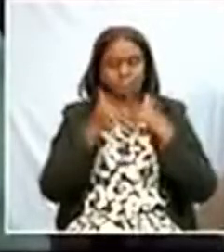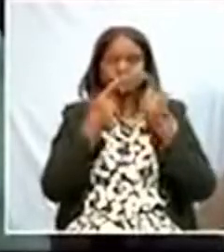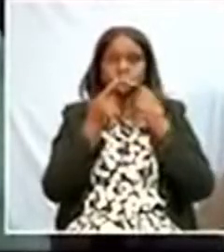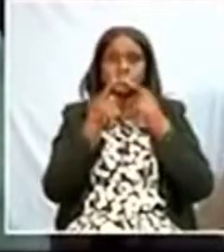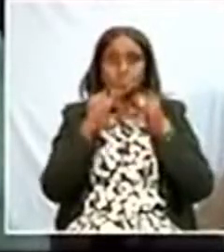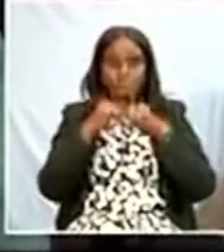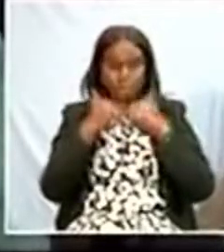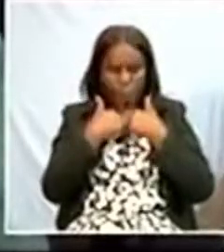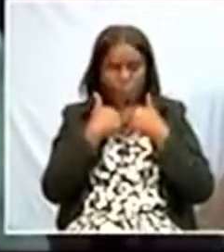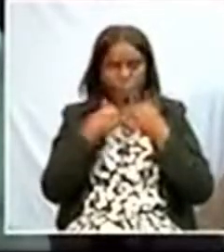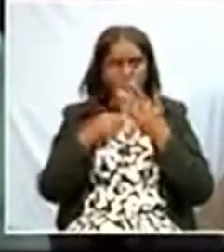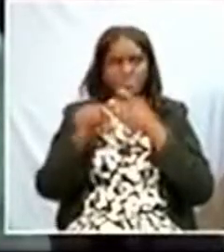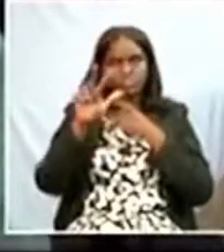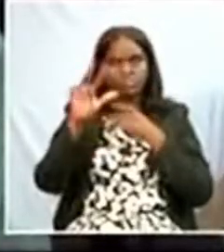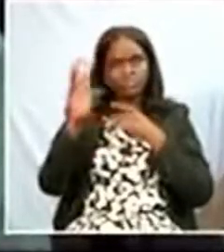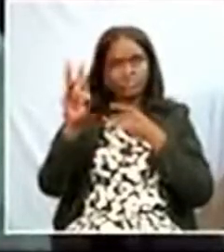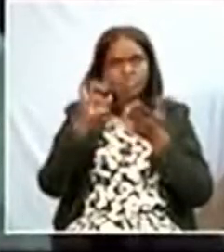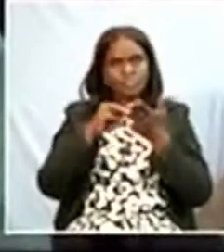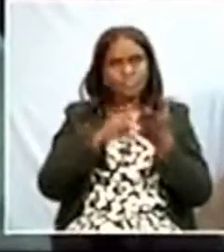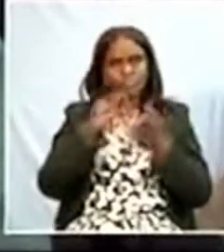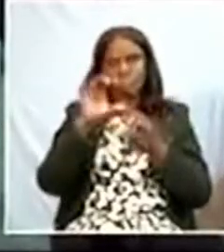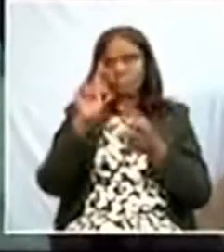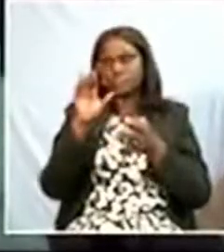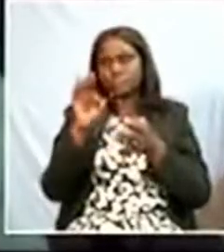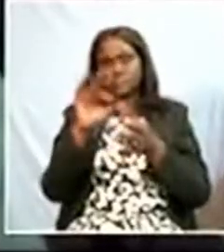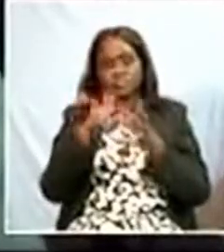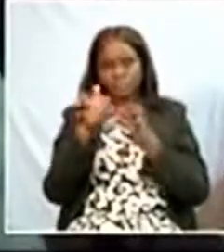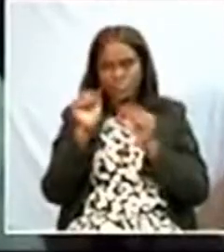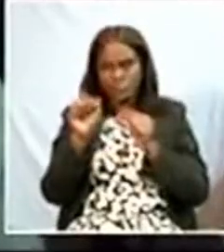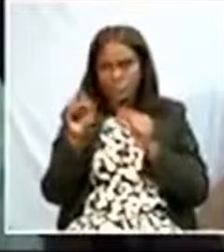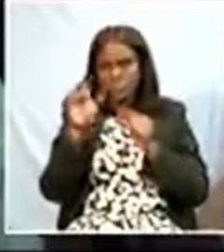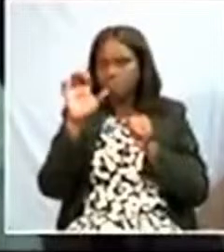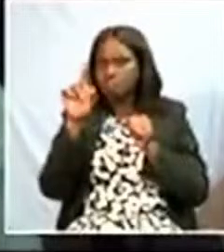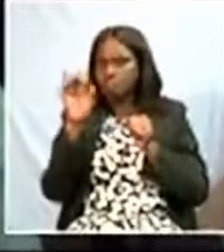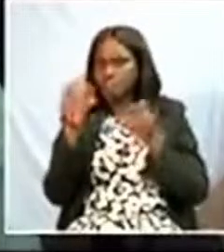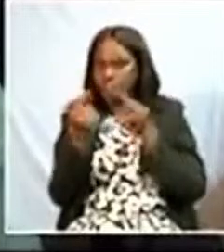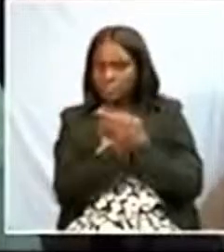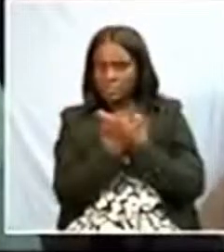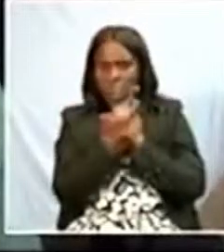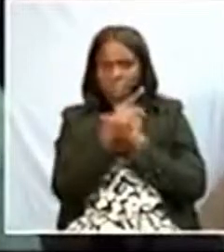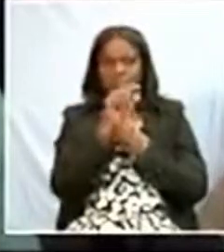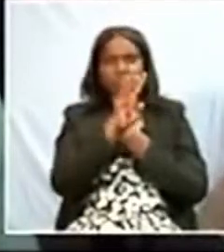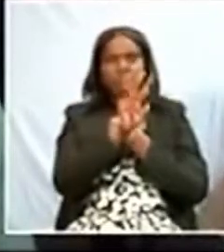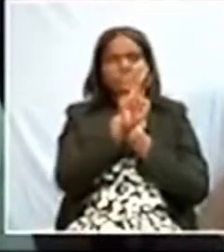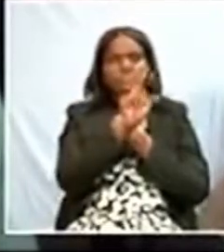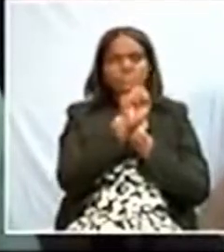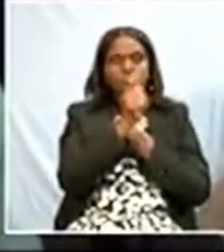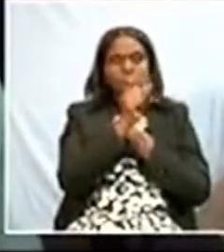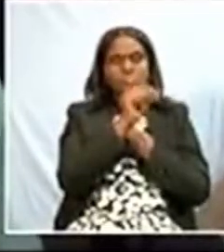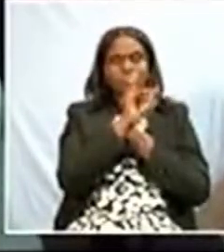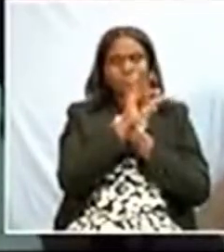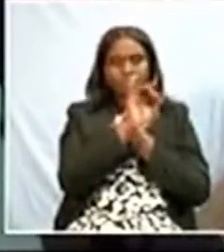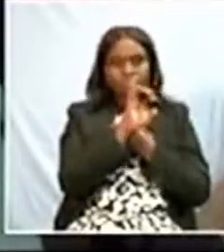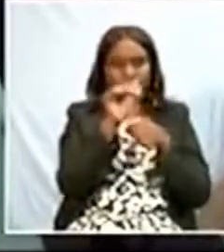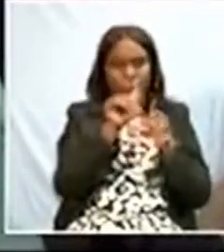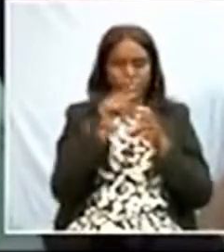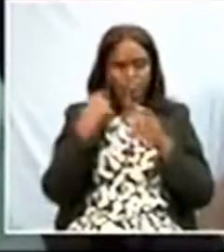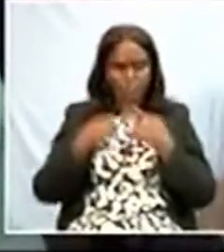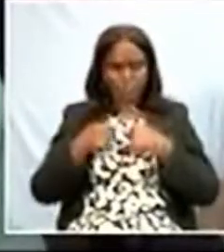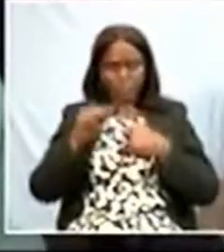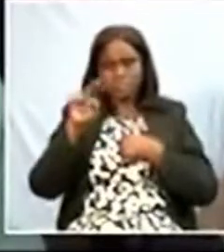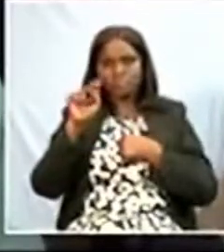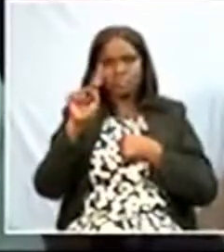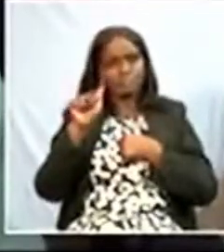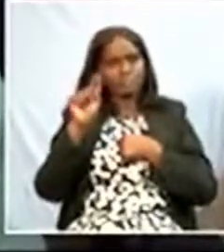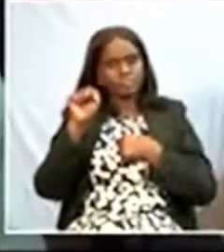we have 36 million CDF, how can CDF be a game changer in Busakire? How can CDF be a game changer in Kamfinsa and Kana